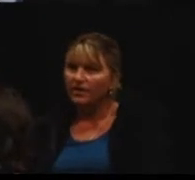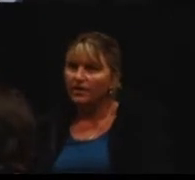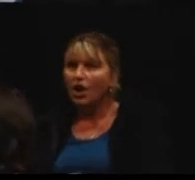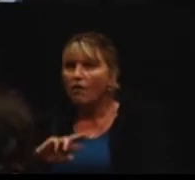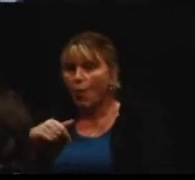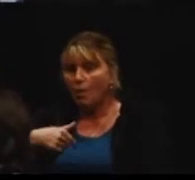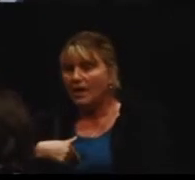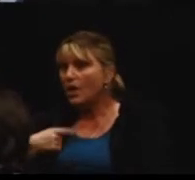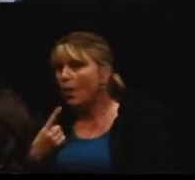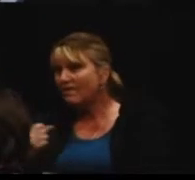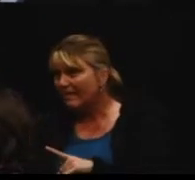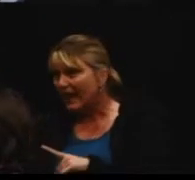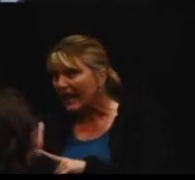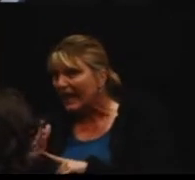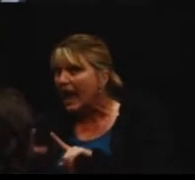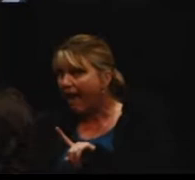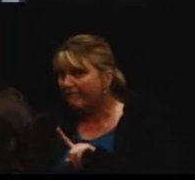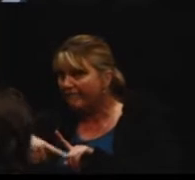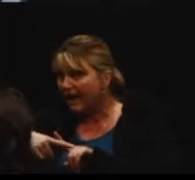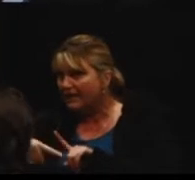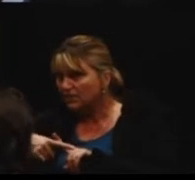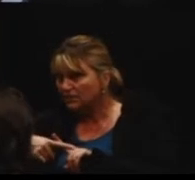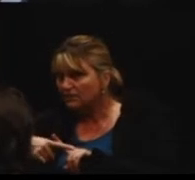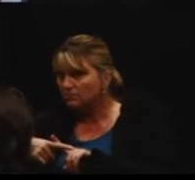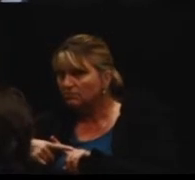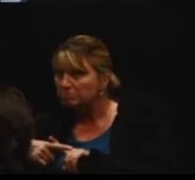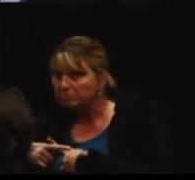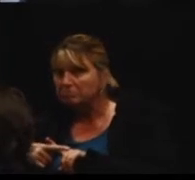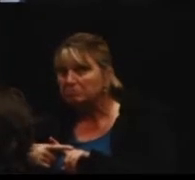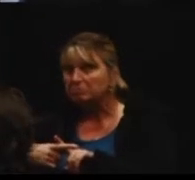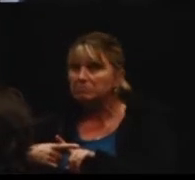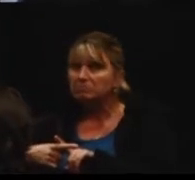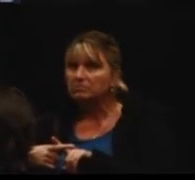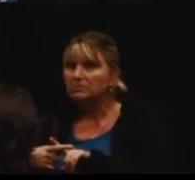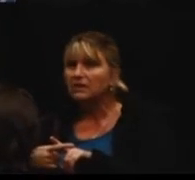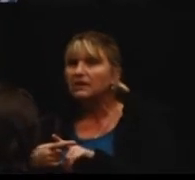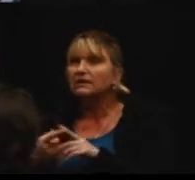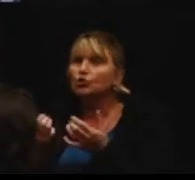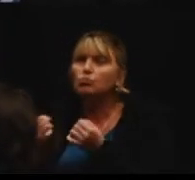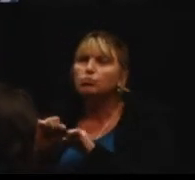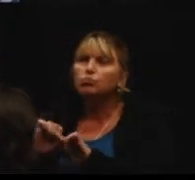I think for me, one of the key advantages of hopefully where we're going to go is to prevent the drift.